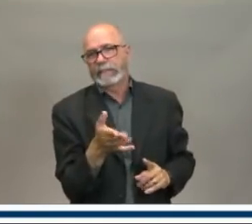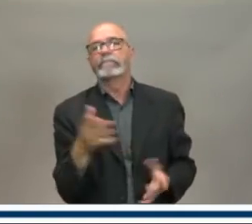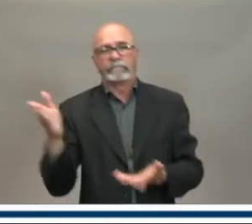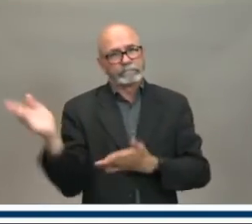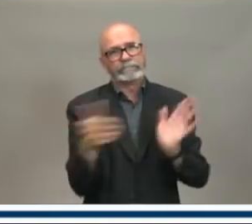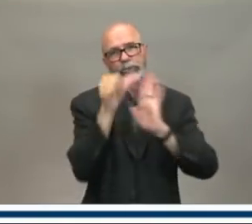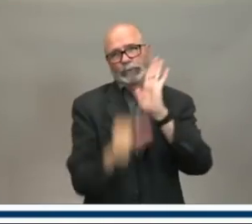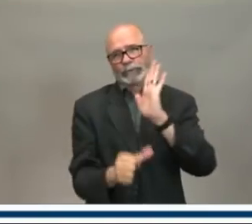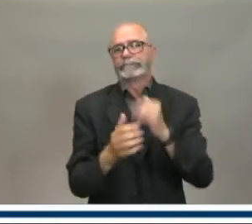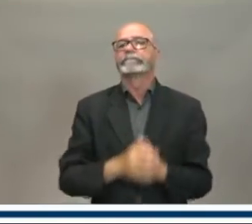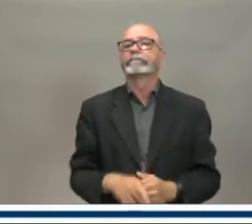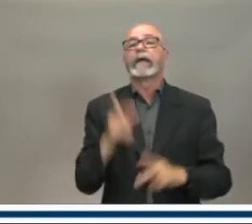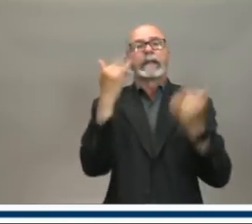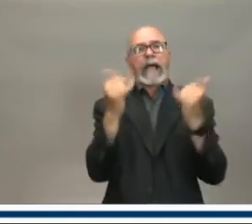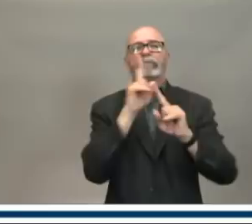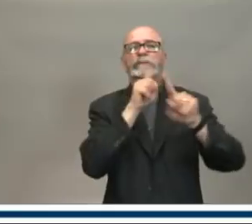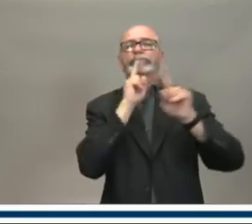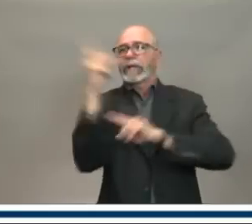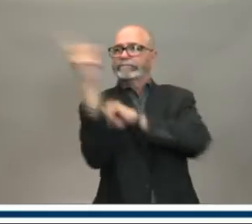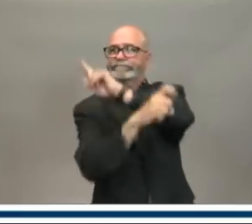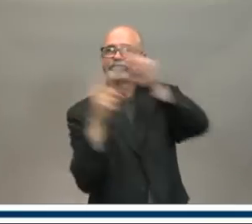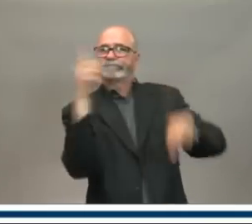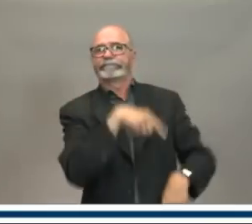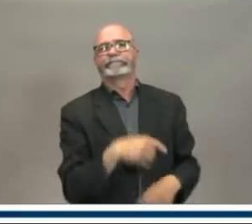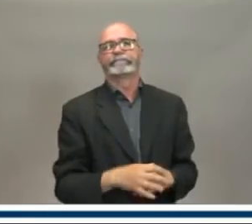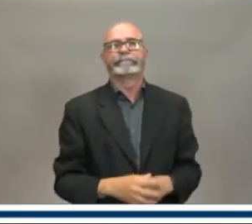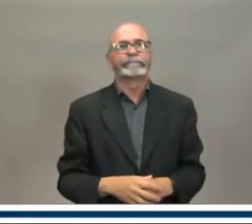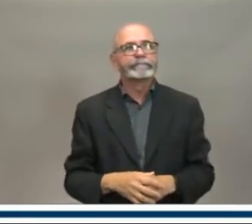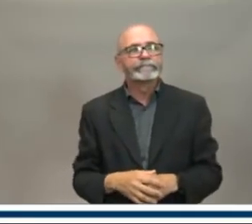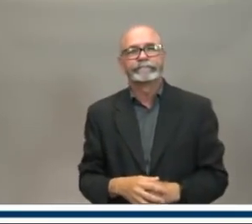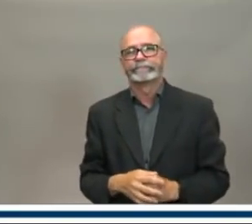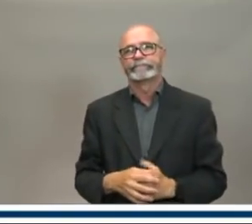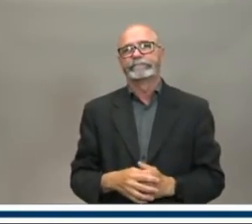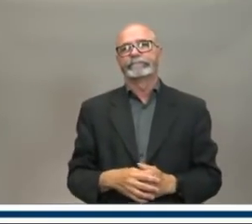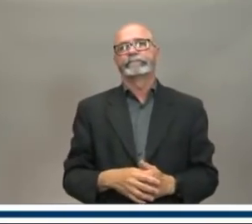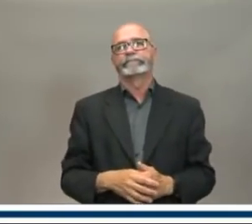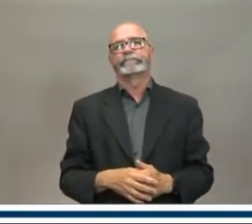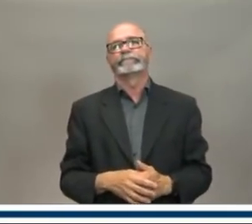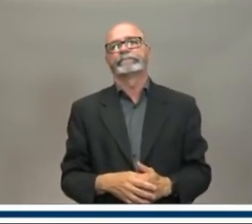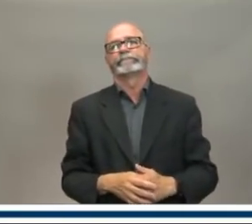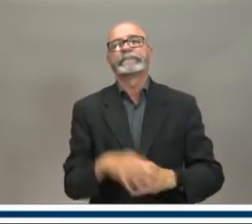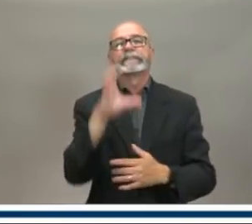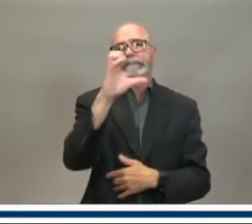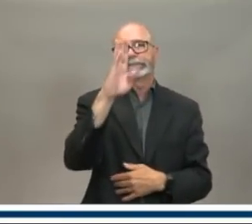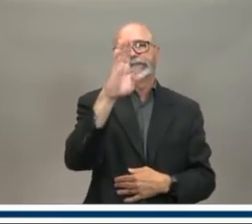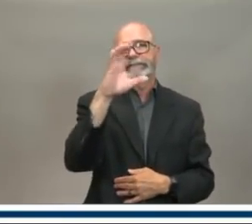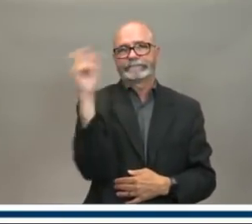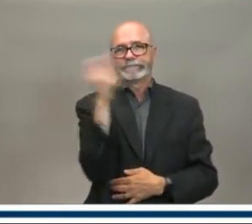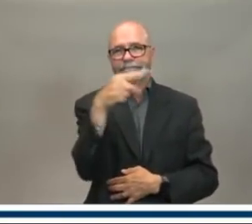one follow-up in the time that we have for today. First question will go to Mike Gorman with CBC.